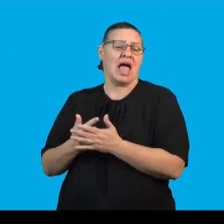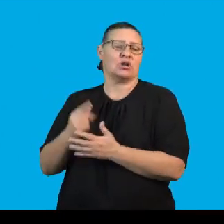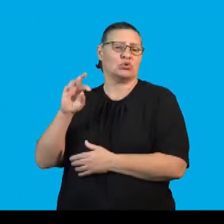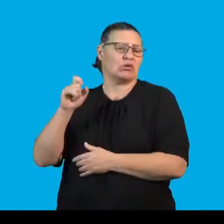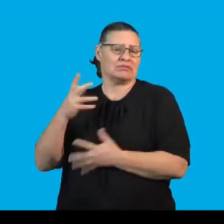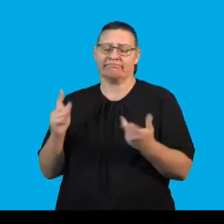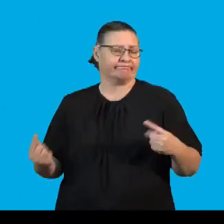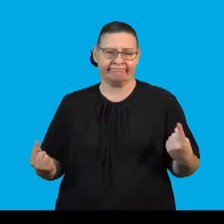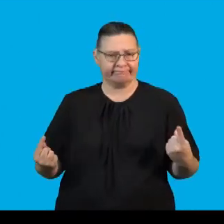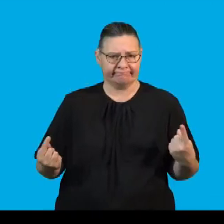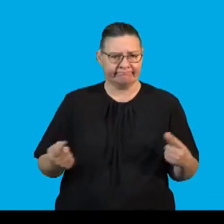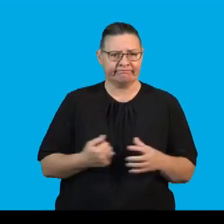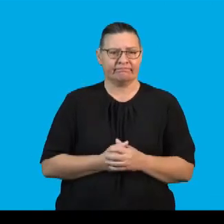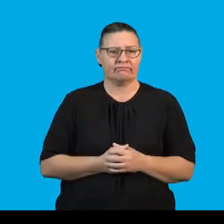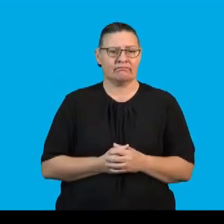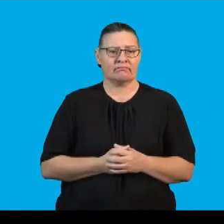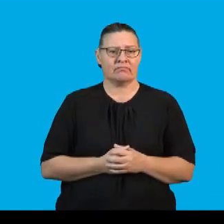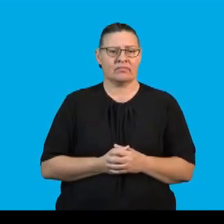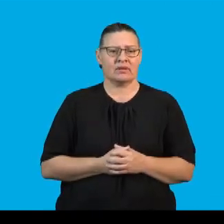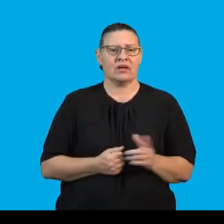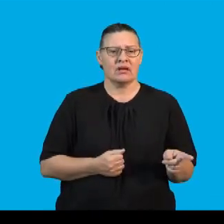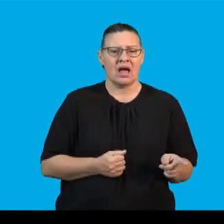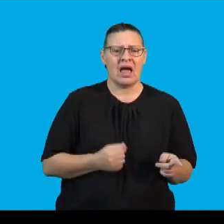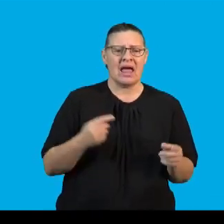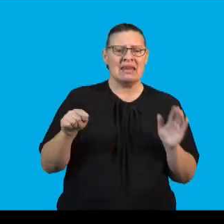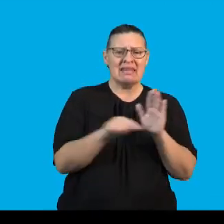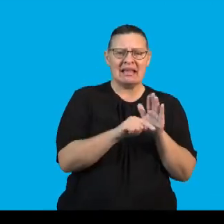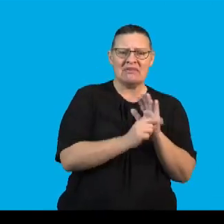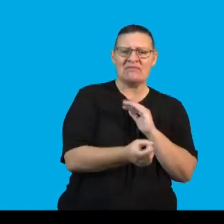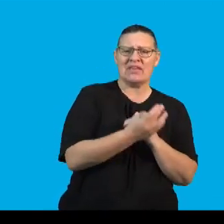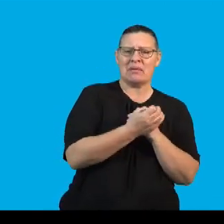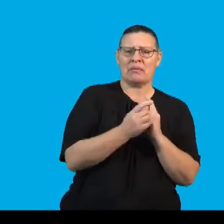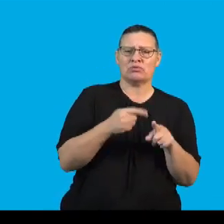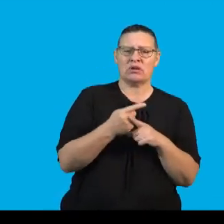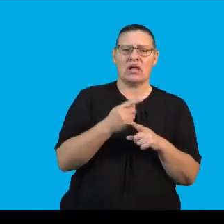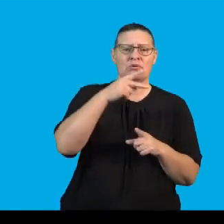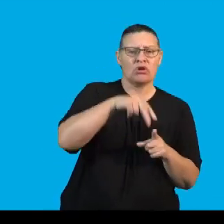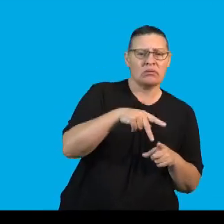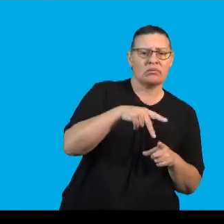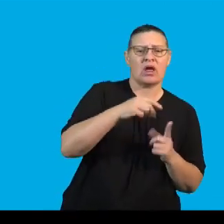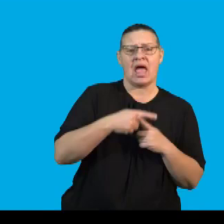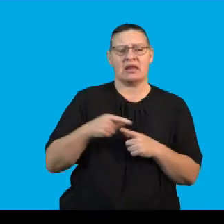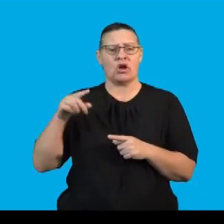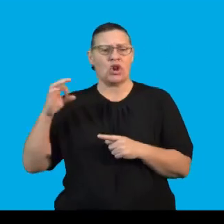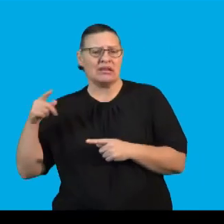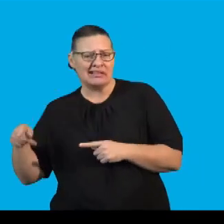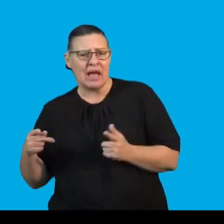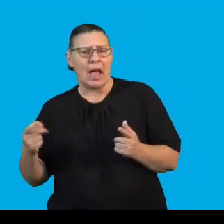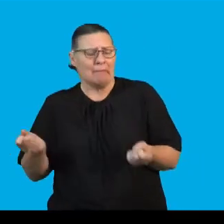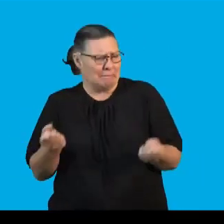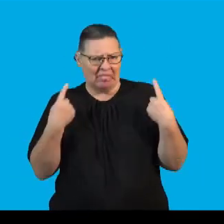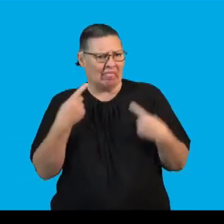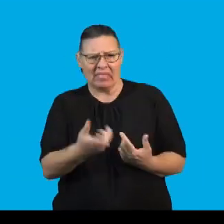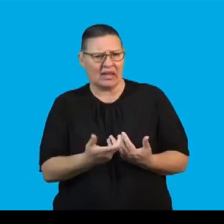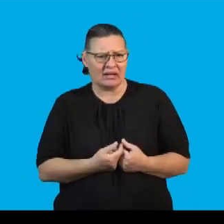and uterus. Negative feedback mechanism between pituitary gland and ovary. Even the other ones that are